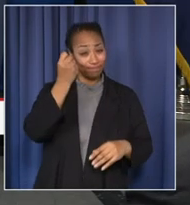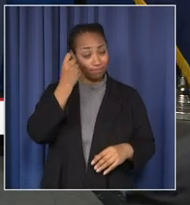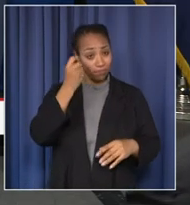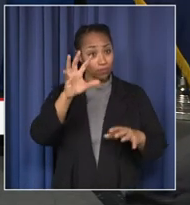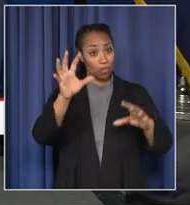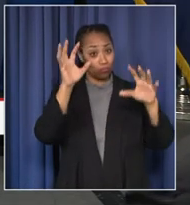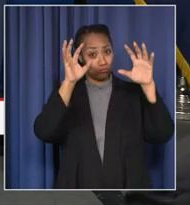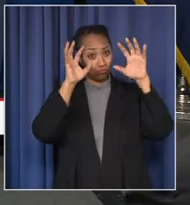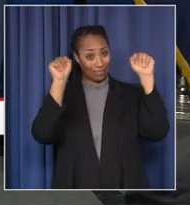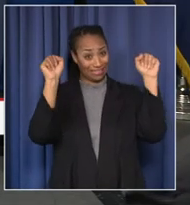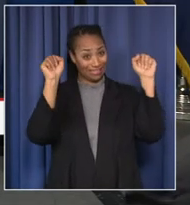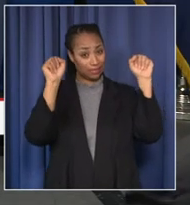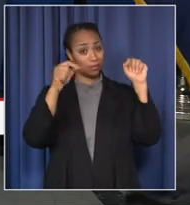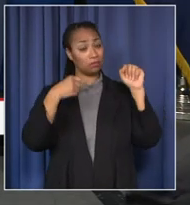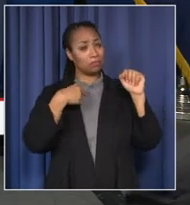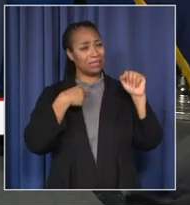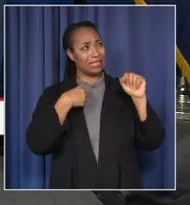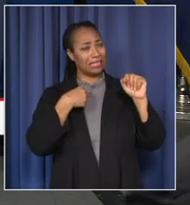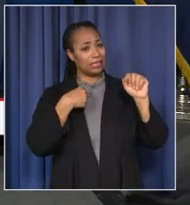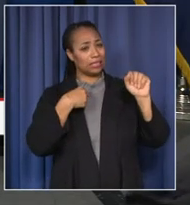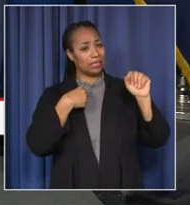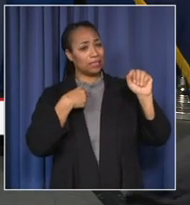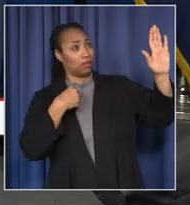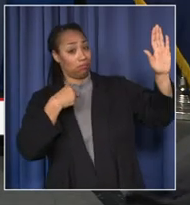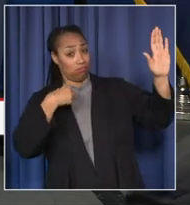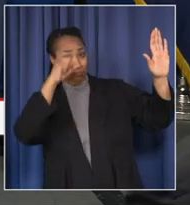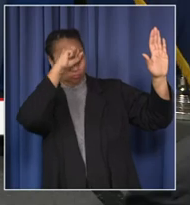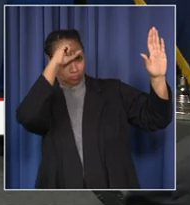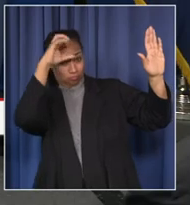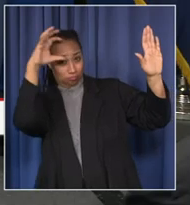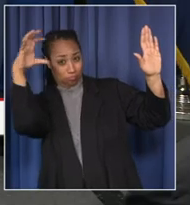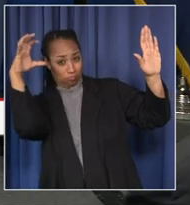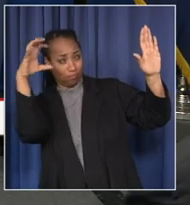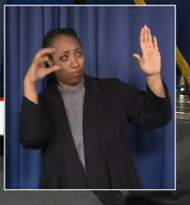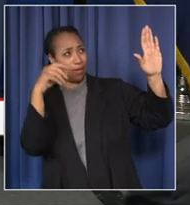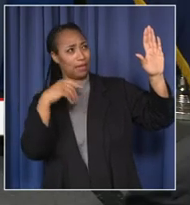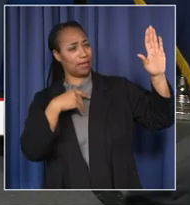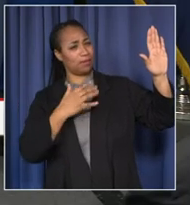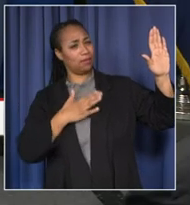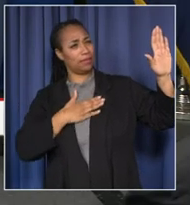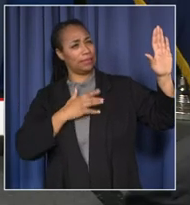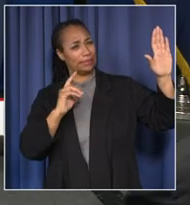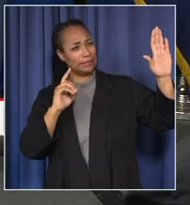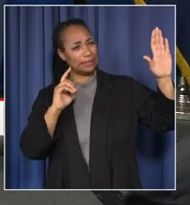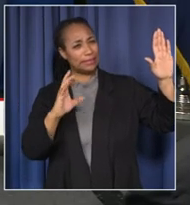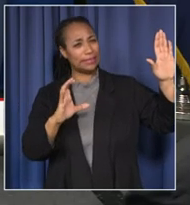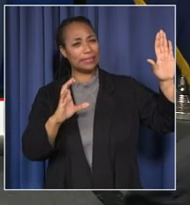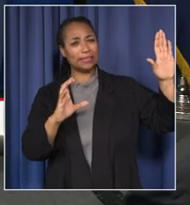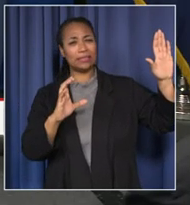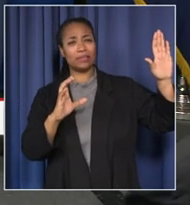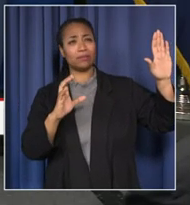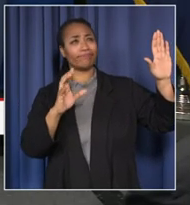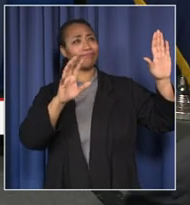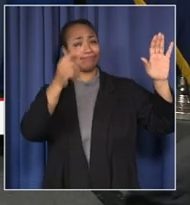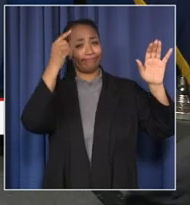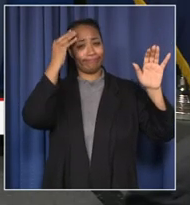picture in his mind of COVID era Washington, D.C., because that's the Washington, D.C. he